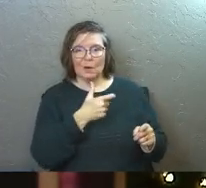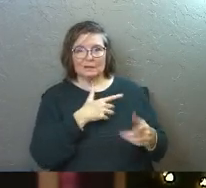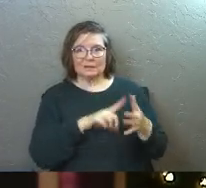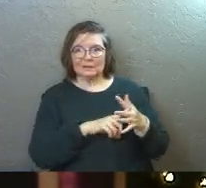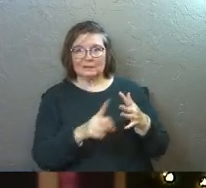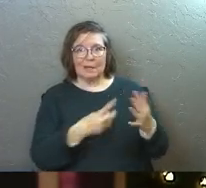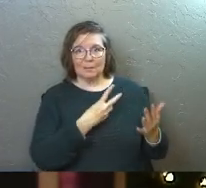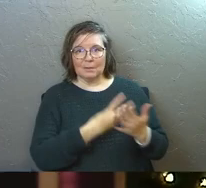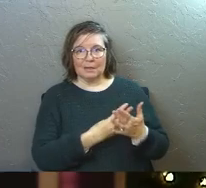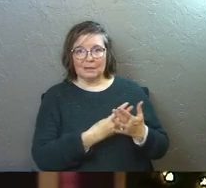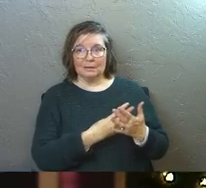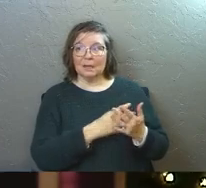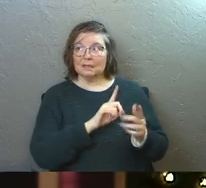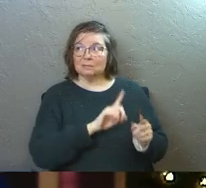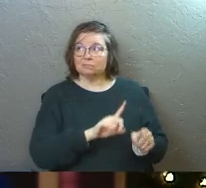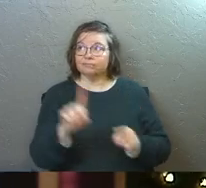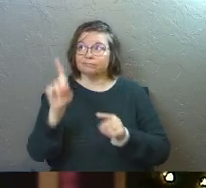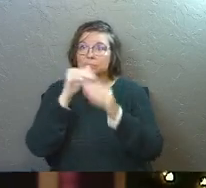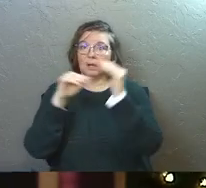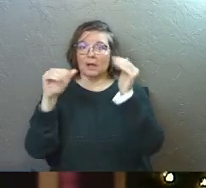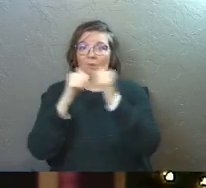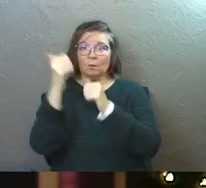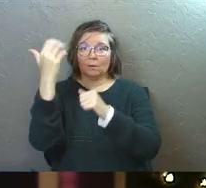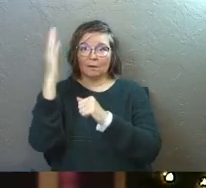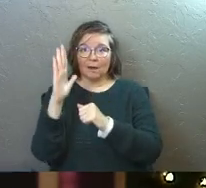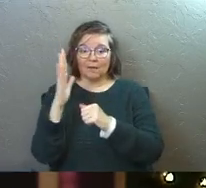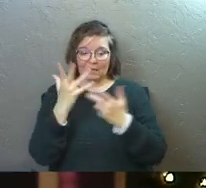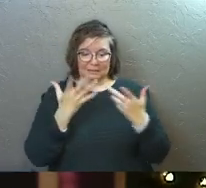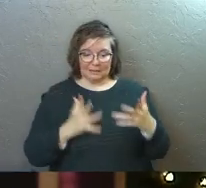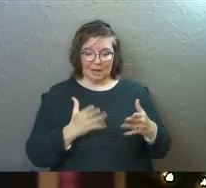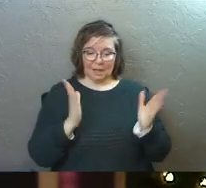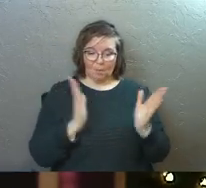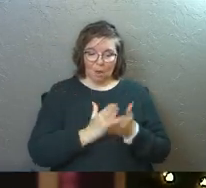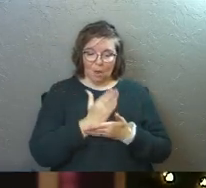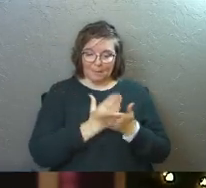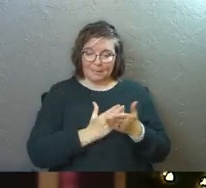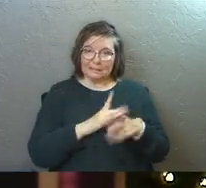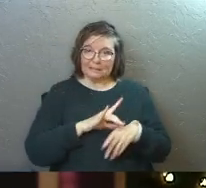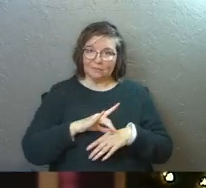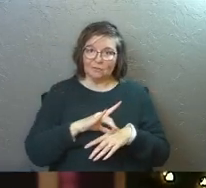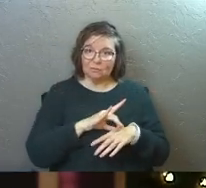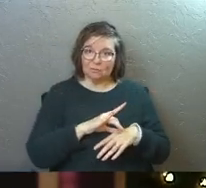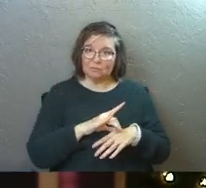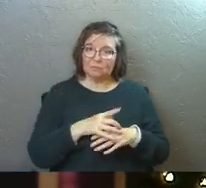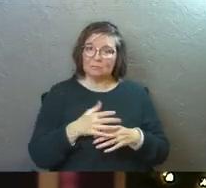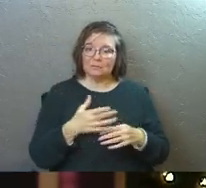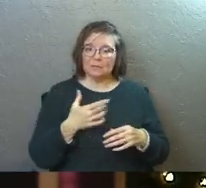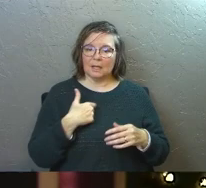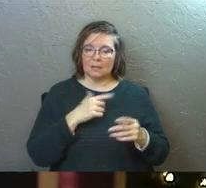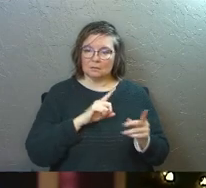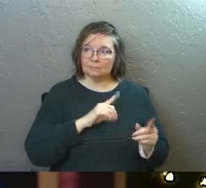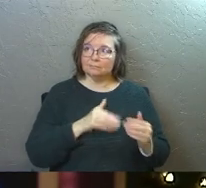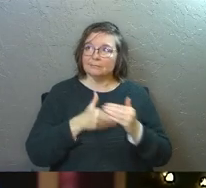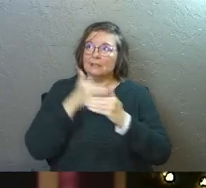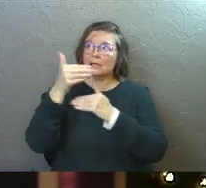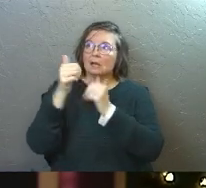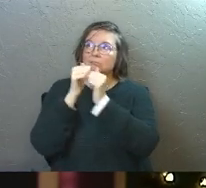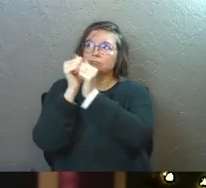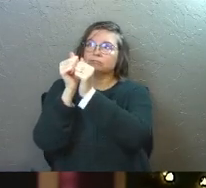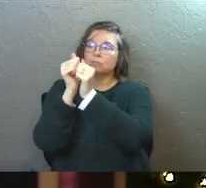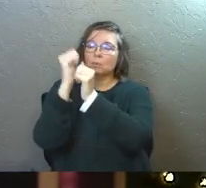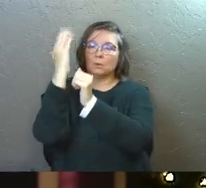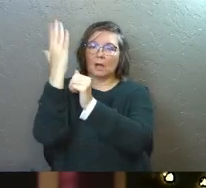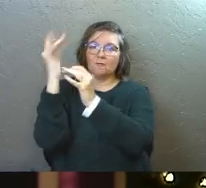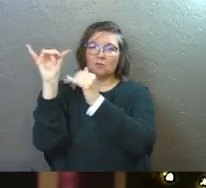out of this prison, that he's going to go be with the Lord, that he's done on this small piece of eternity that is our life here on earth. And he's going on to the next thing, to be with